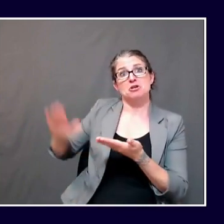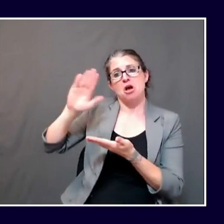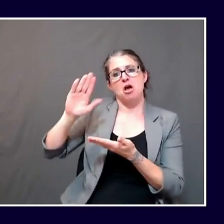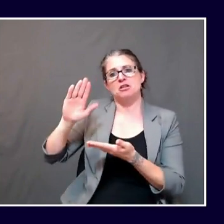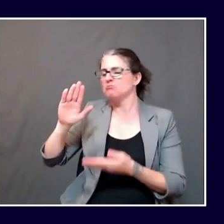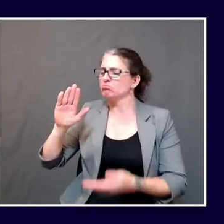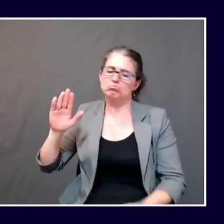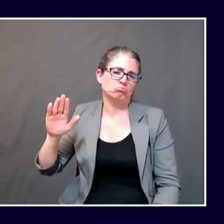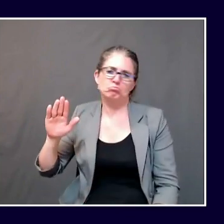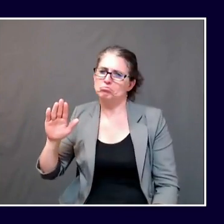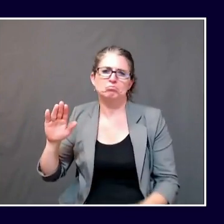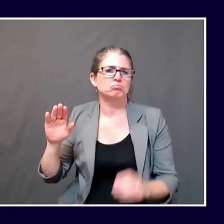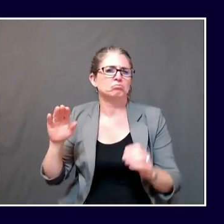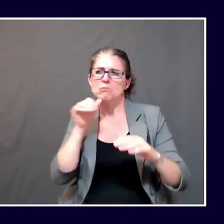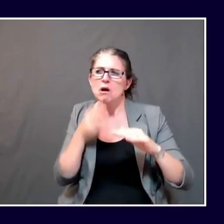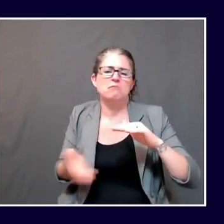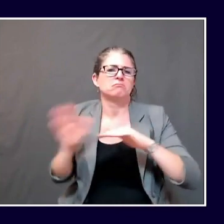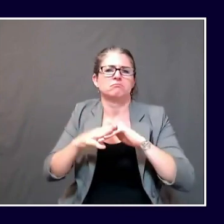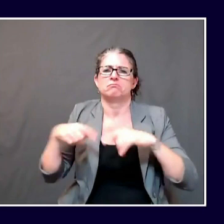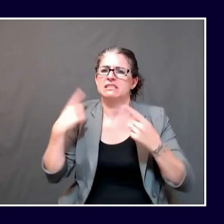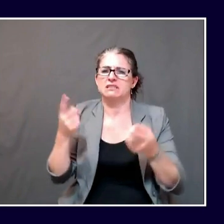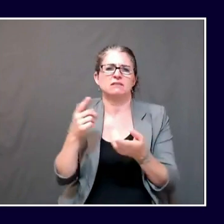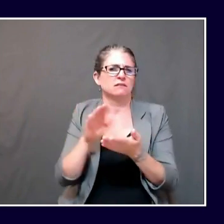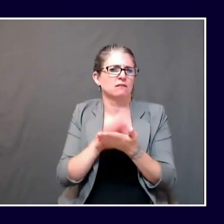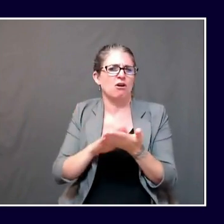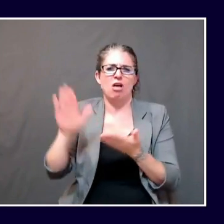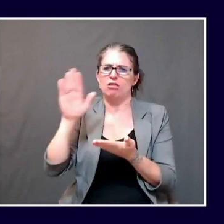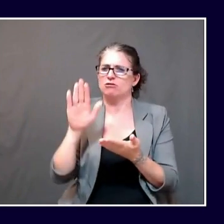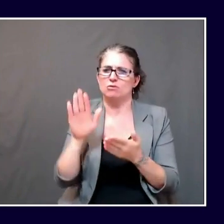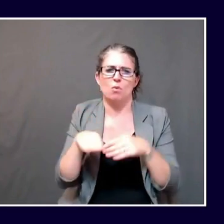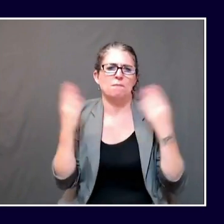Okay, thank you very much. And the final